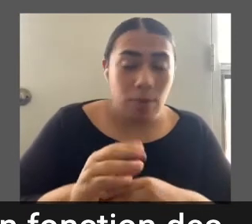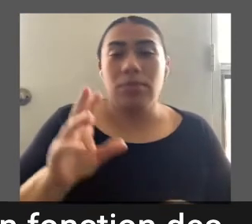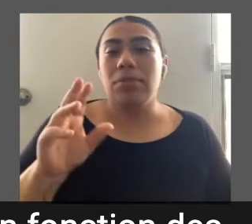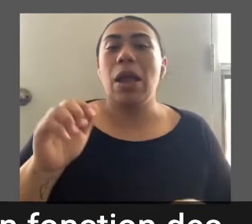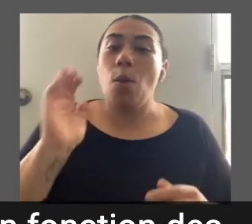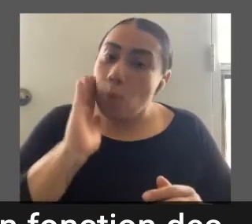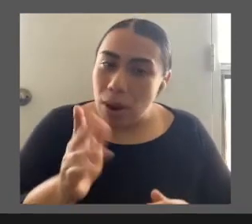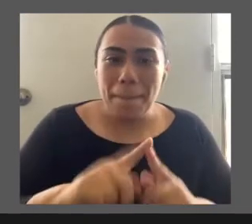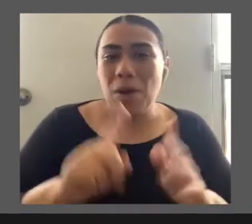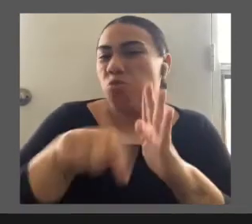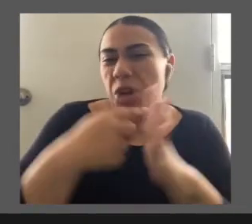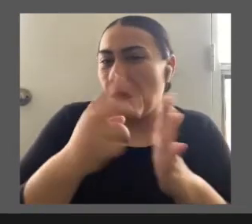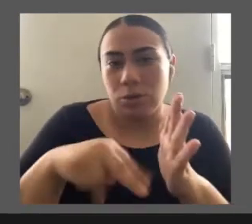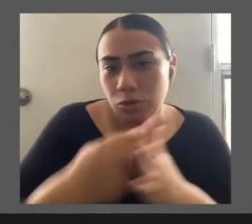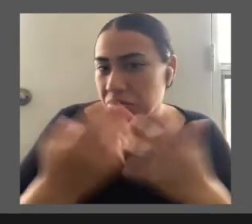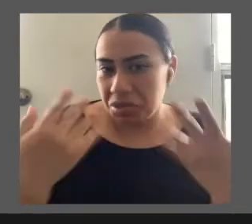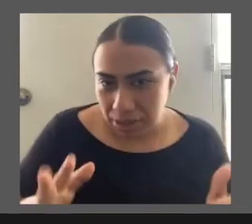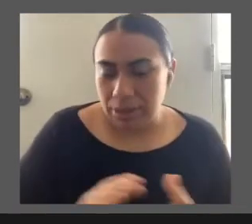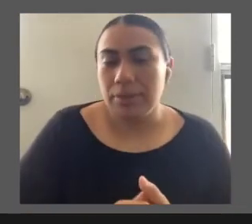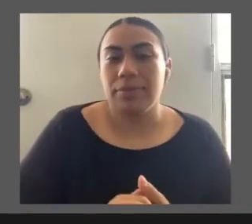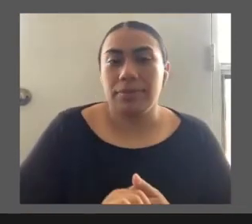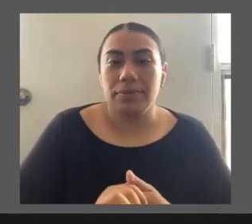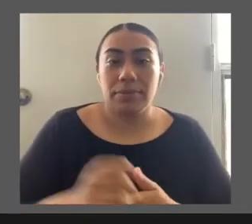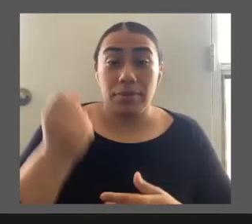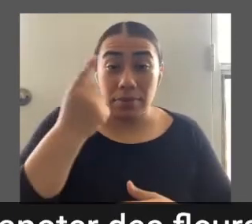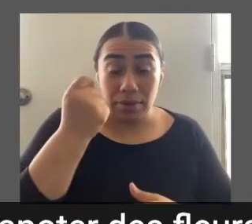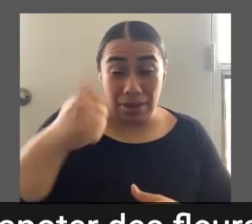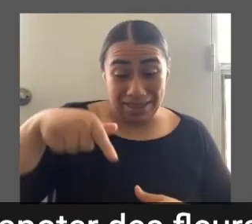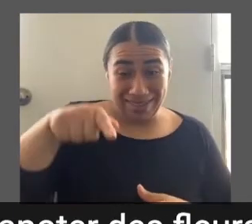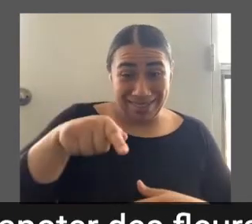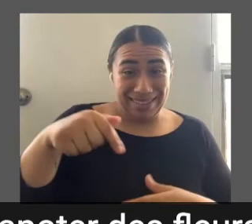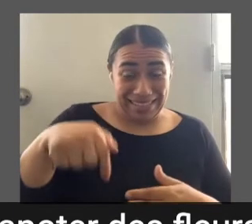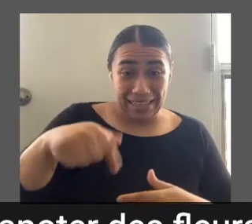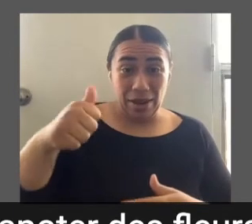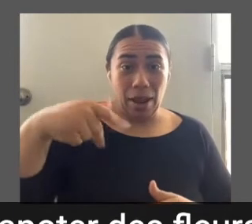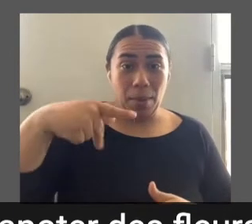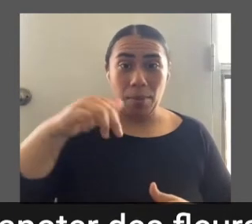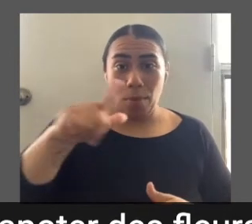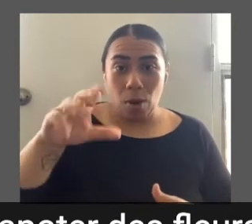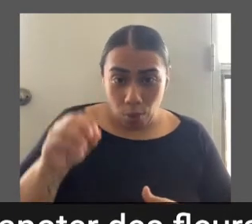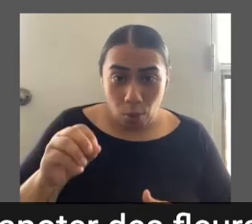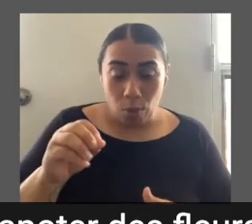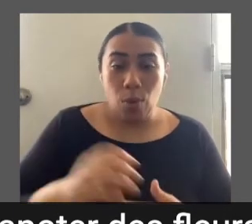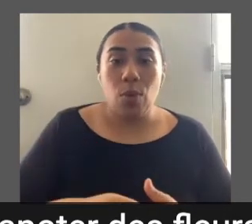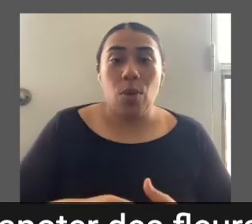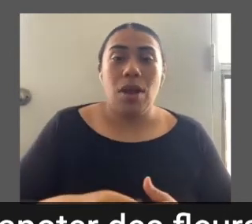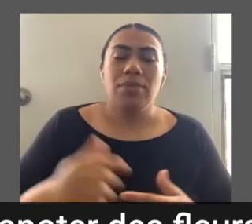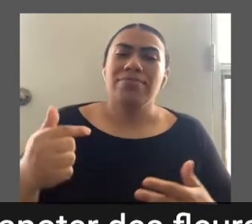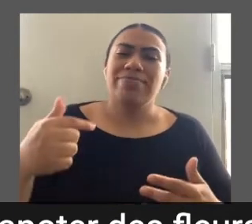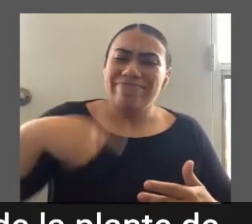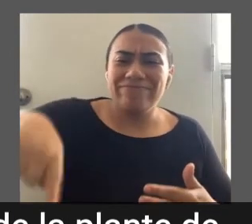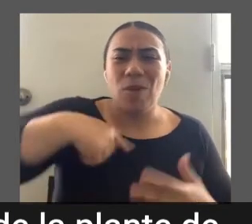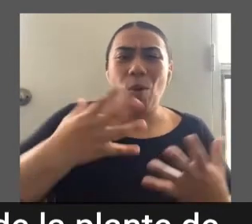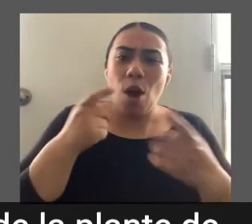basis. Since Apollo is a medical clinic, we advise that patients choose to vaporize dried flower versus smoking